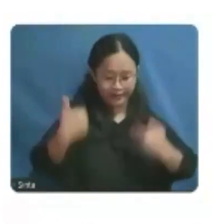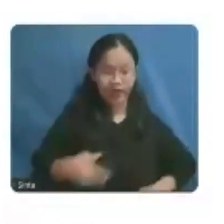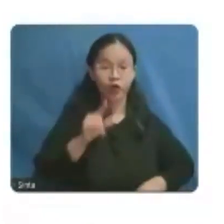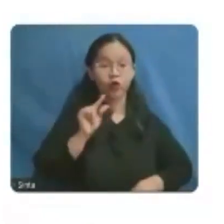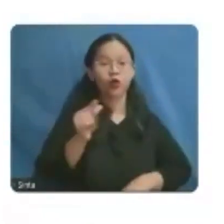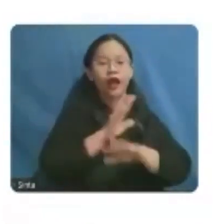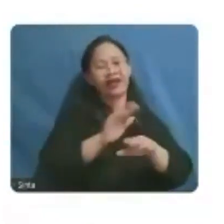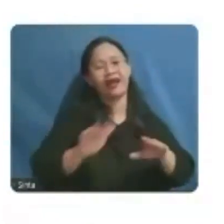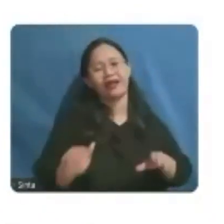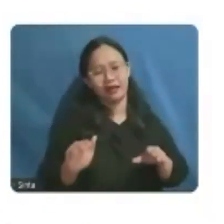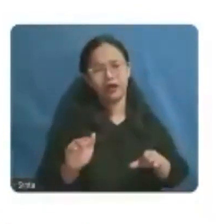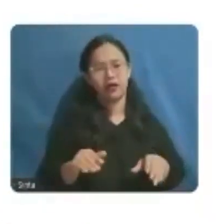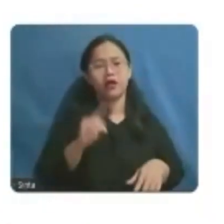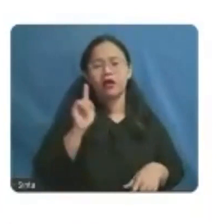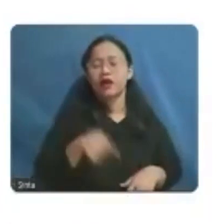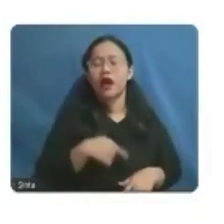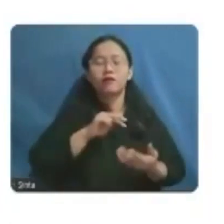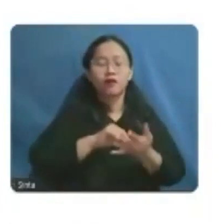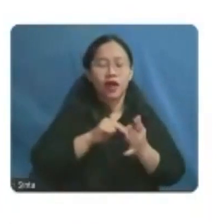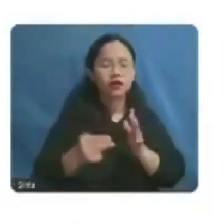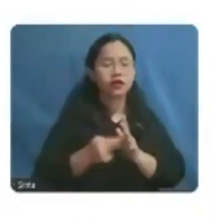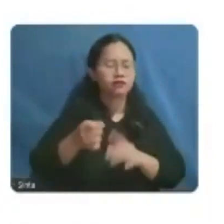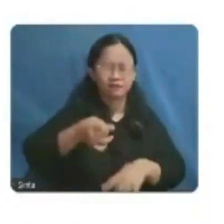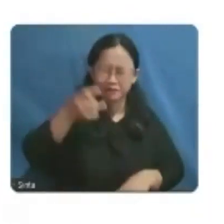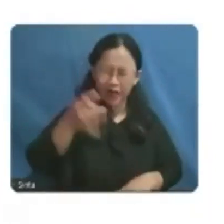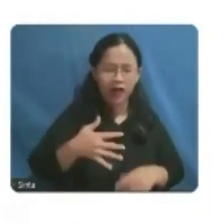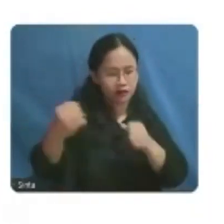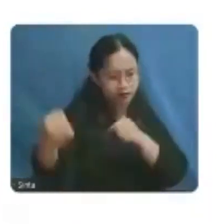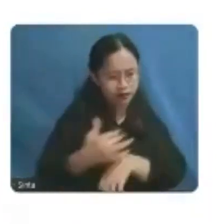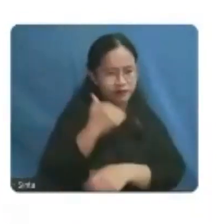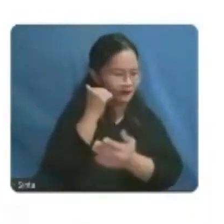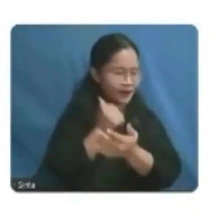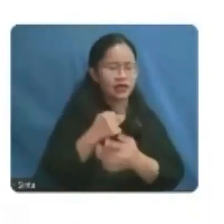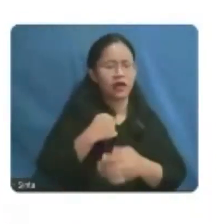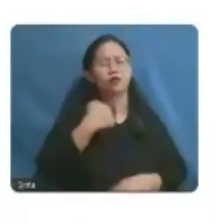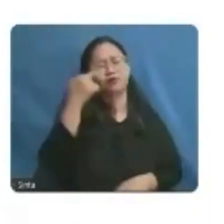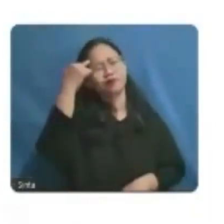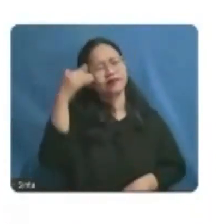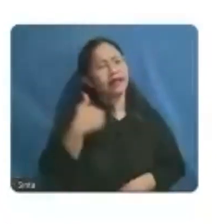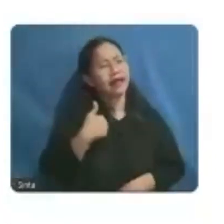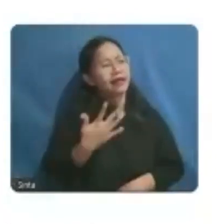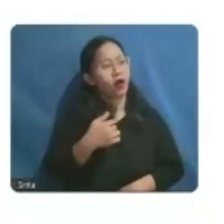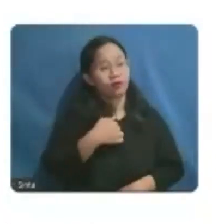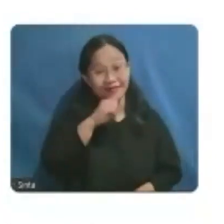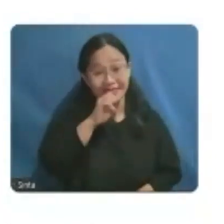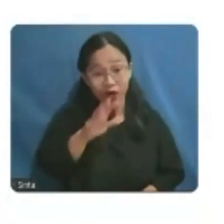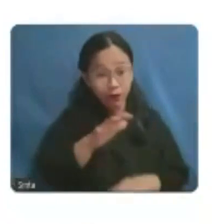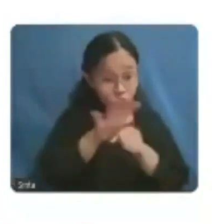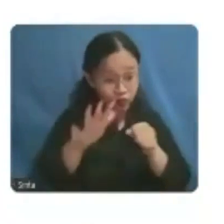whether I've answered the question exactly as you might have asked, but if